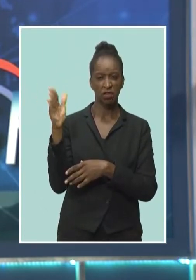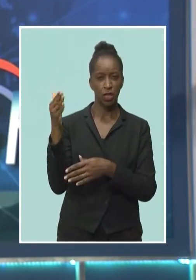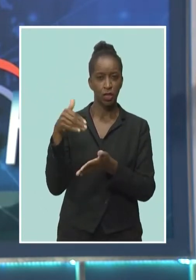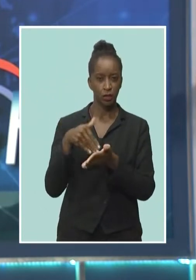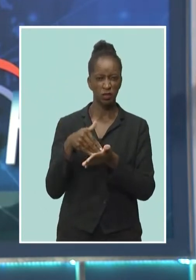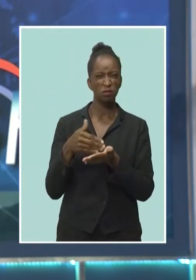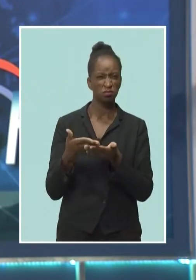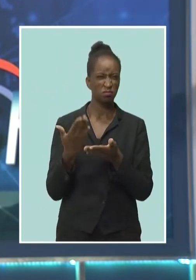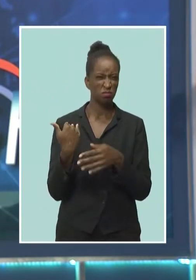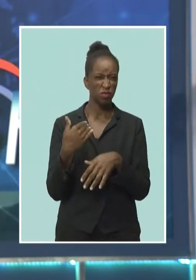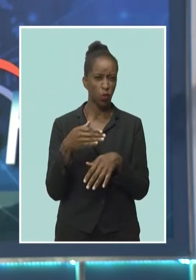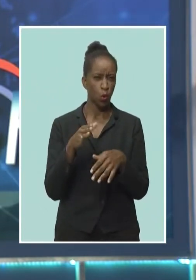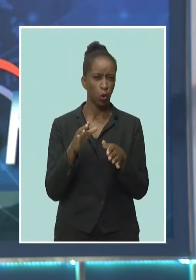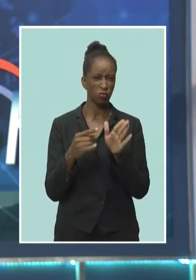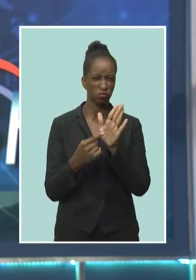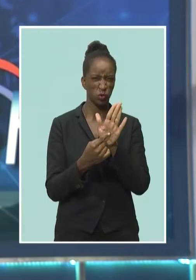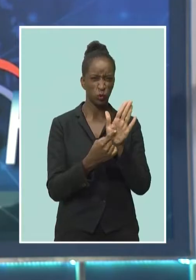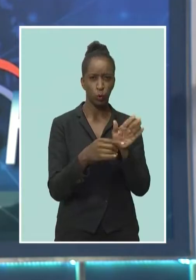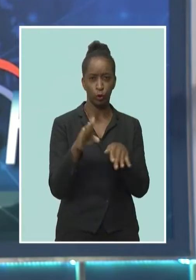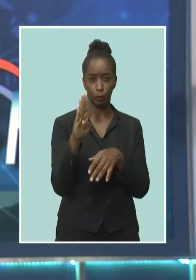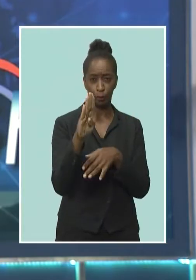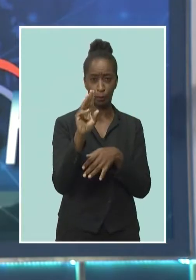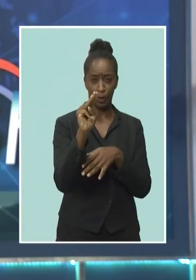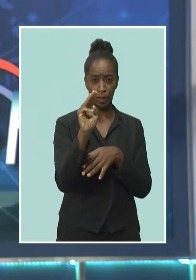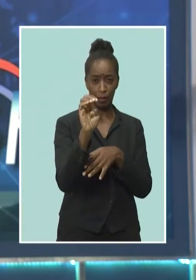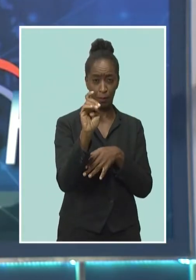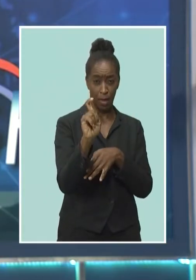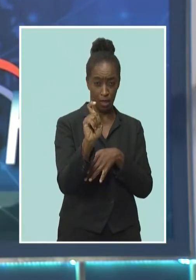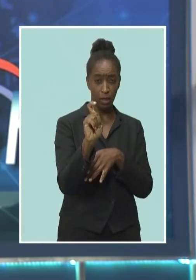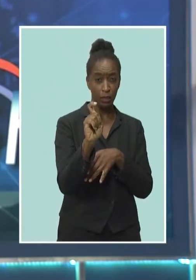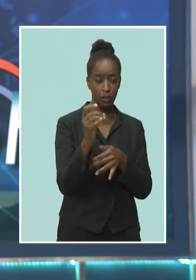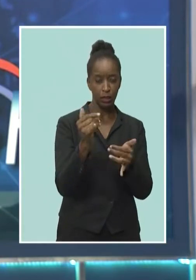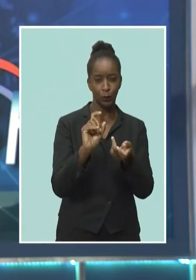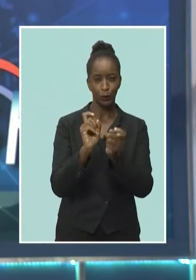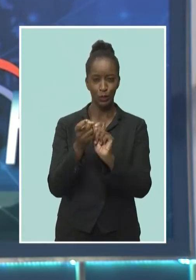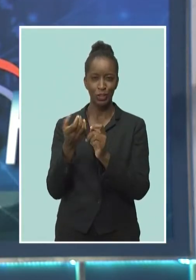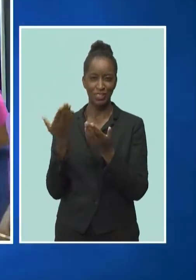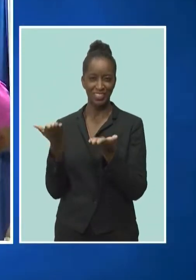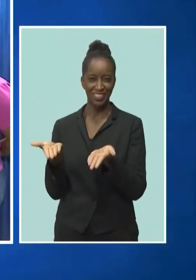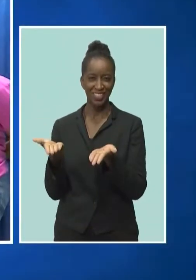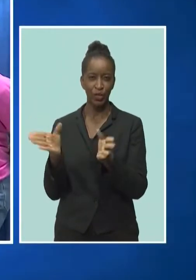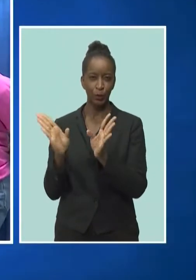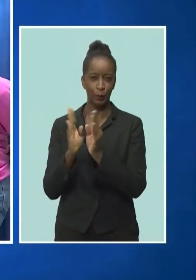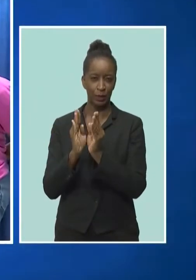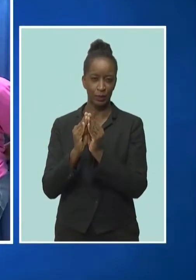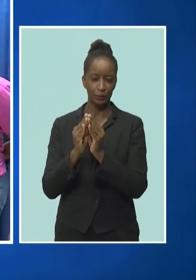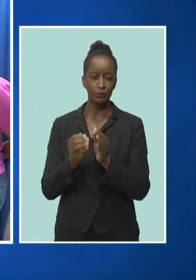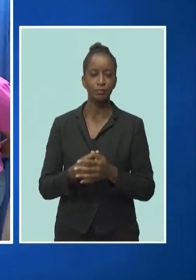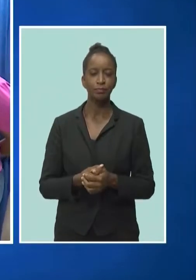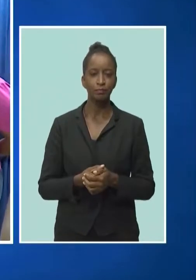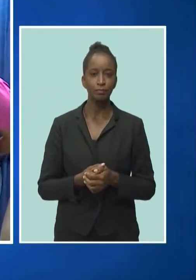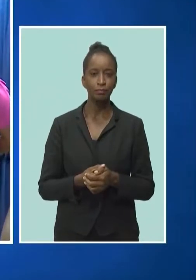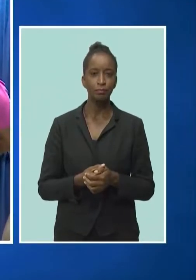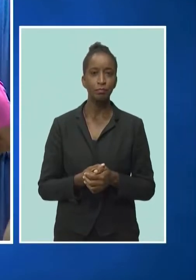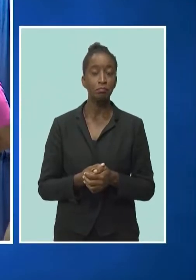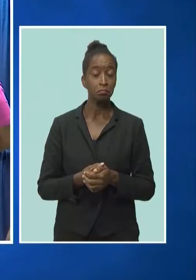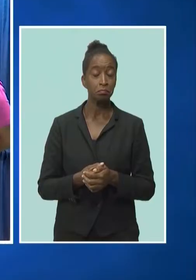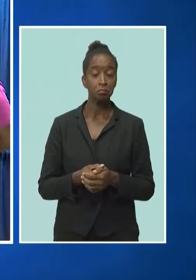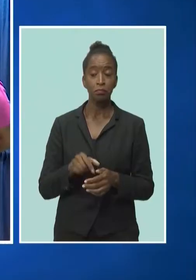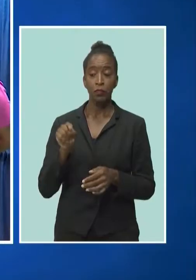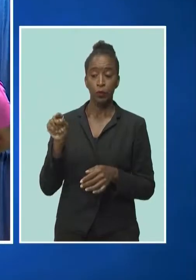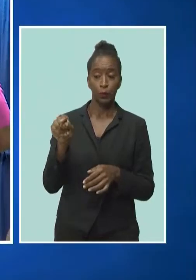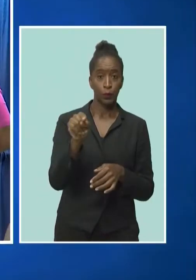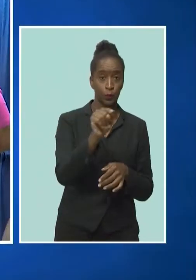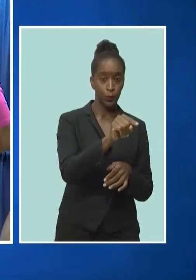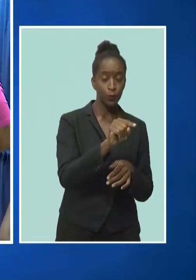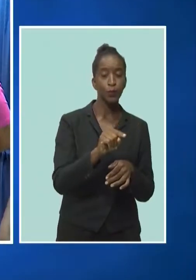replaces the usual BMX. Ryan Broom was there and filed this report. Prime Minister Motley toured the exhibits and engaged the business